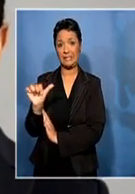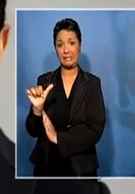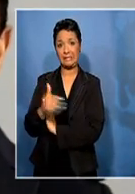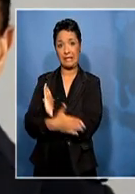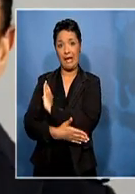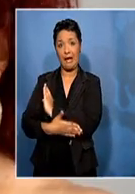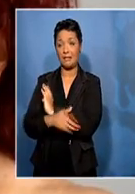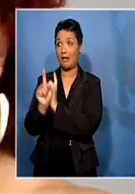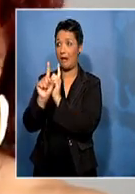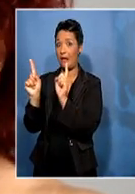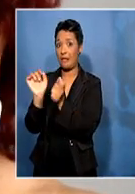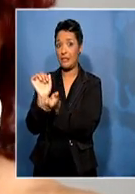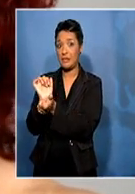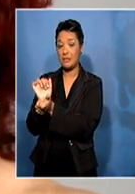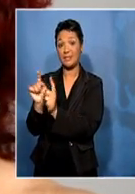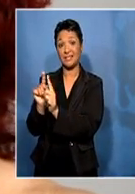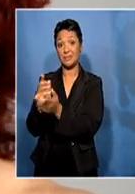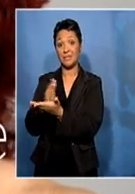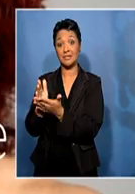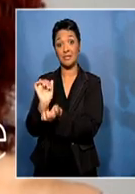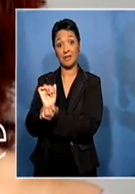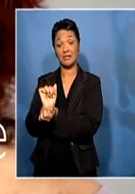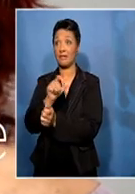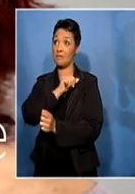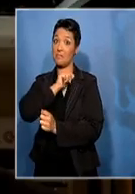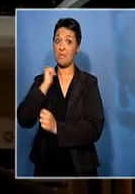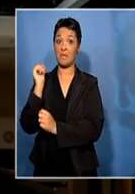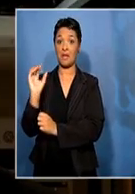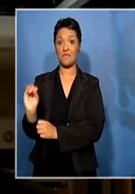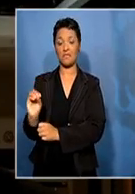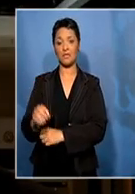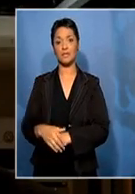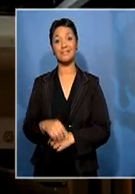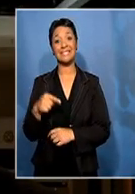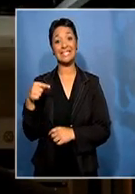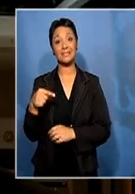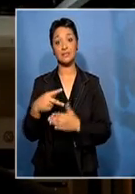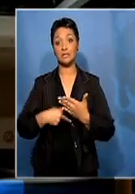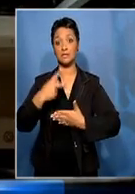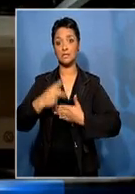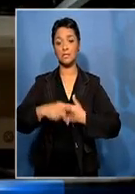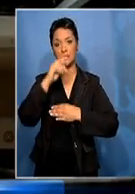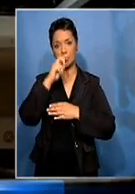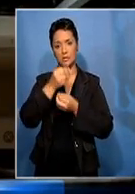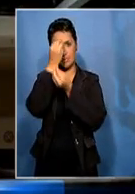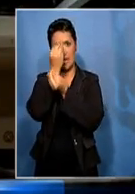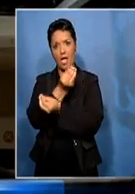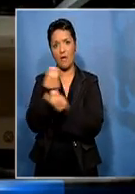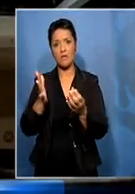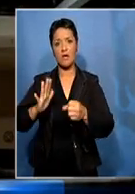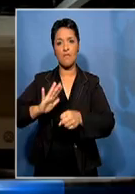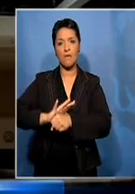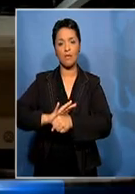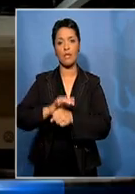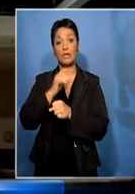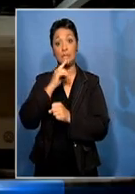countries, some including the death penalty. It is to enlighten, it is to destigmatize, and it is to encourage people.